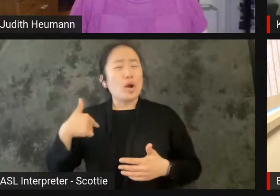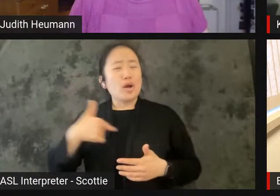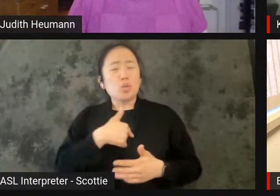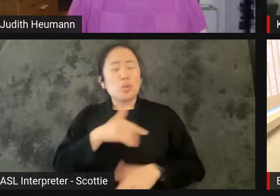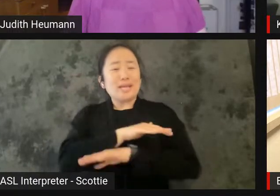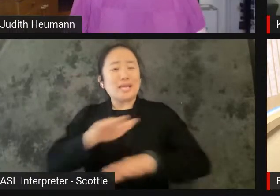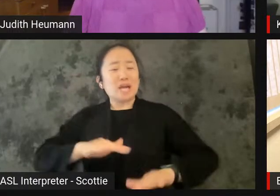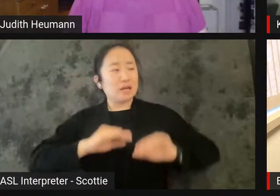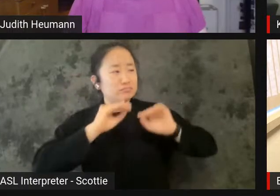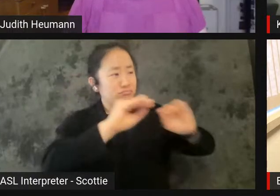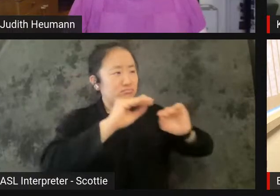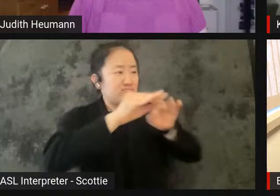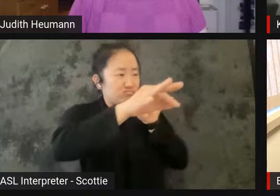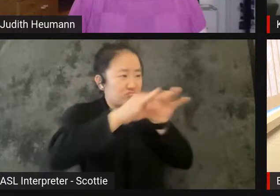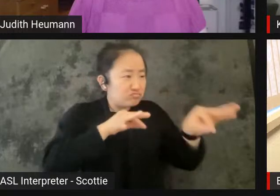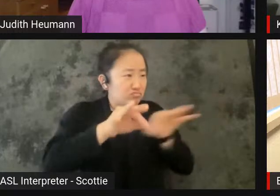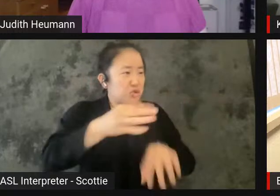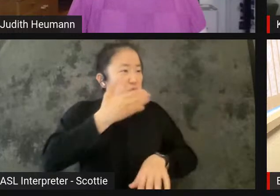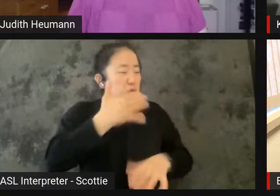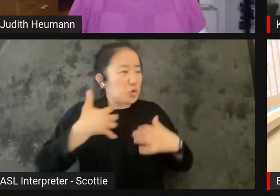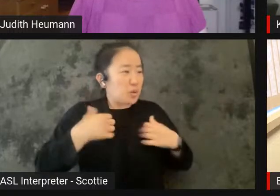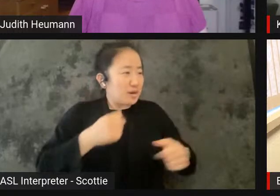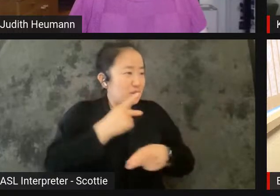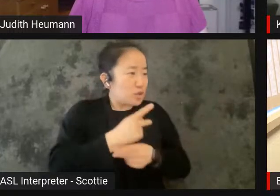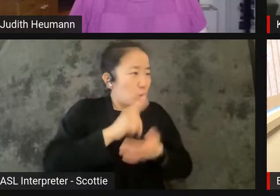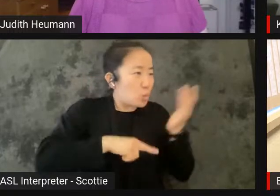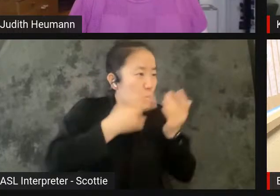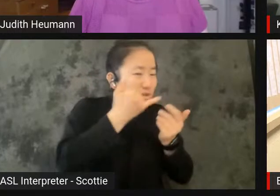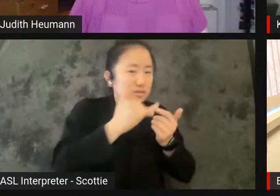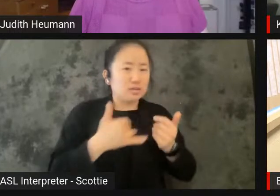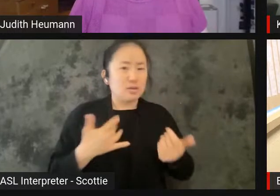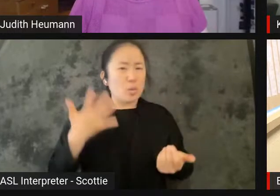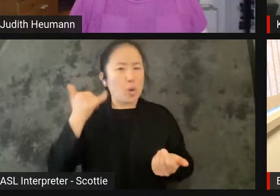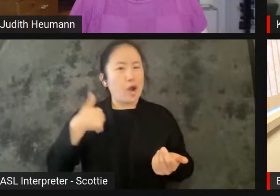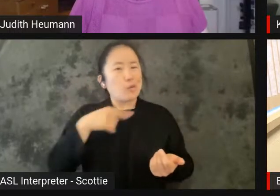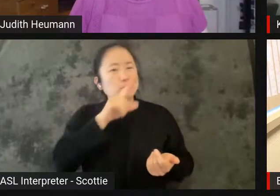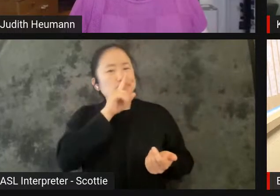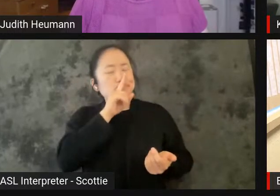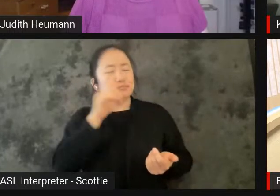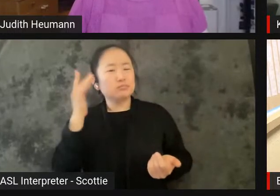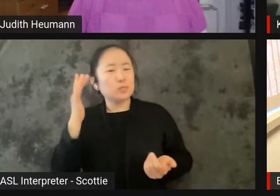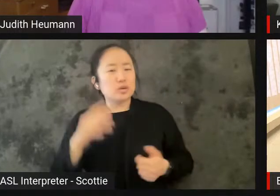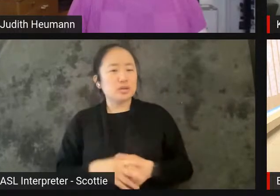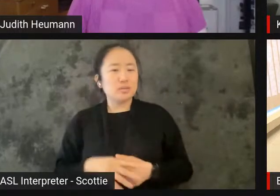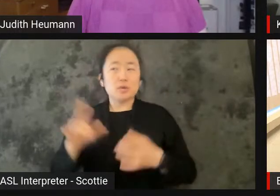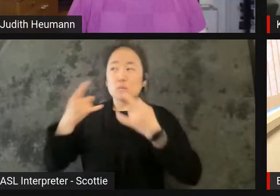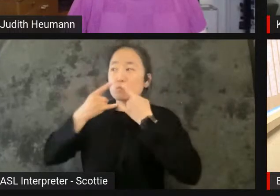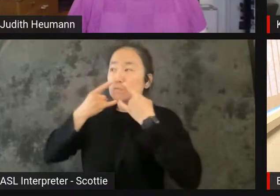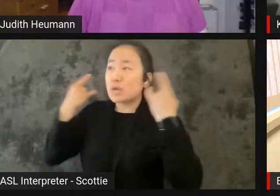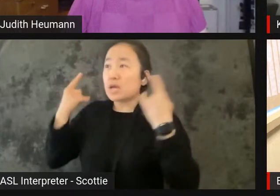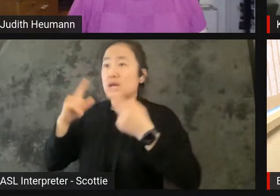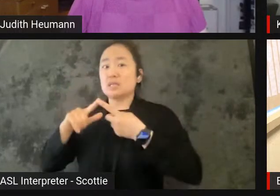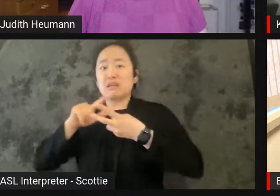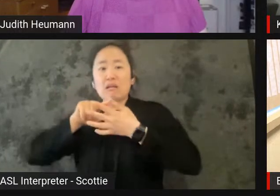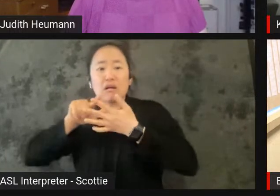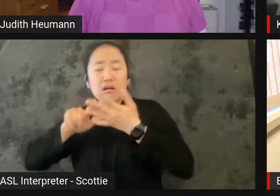at COVID and masking and how people have no idea what public health is.